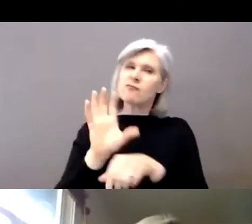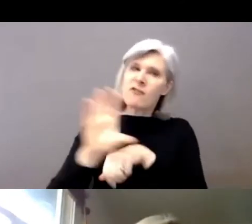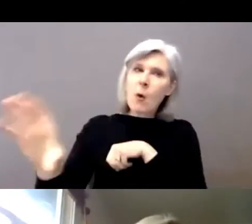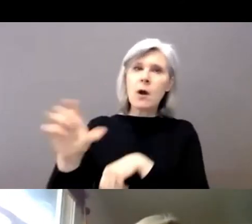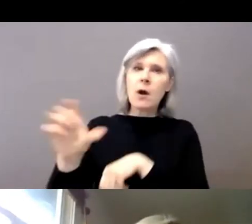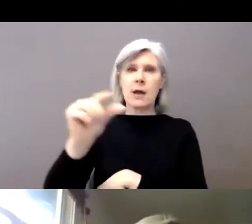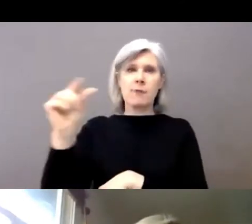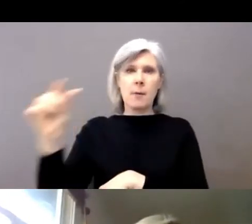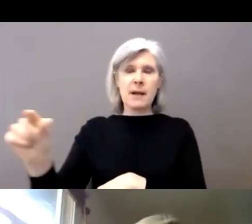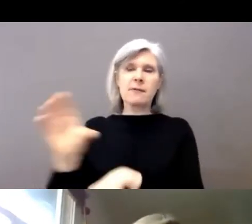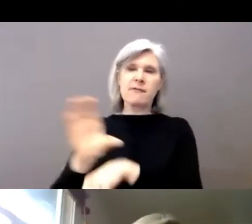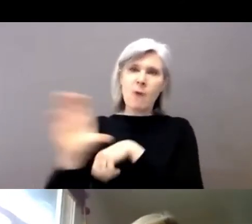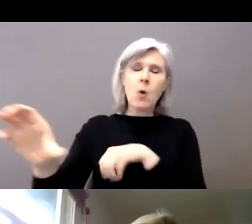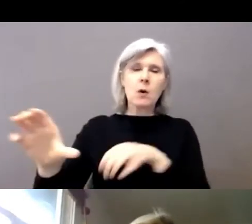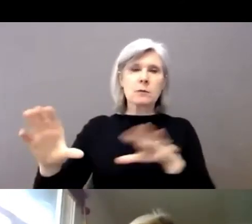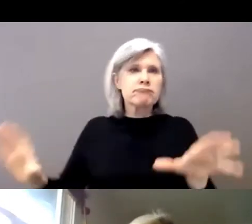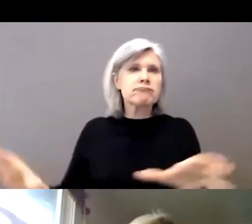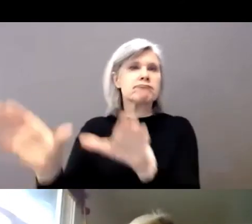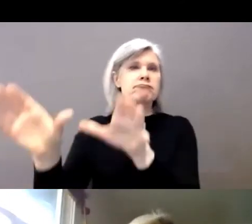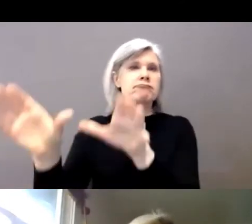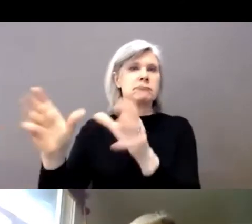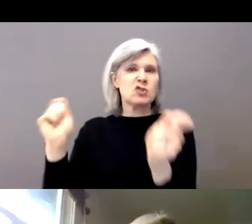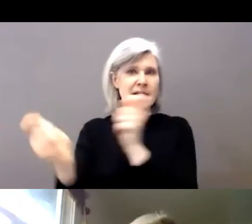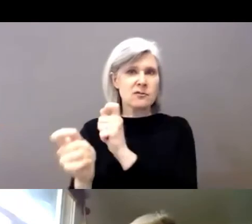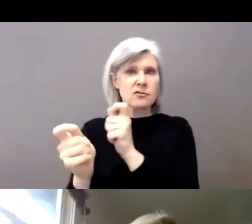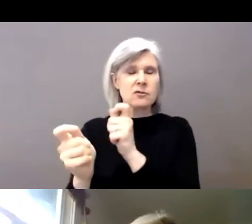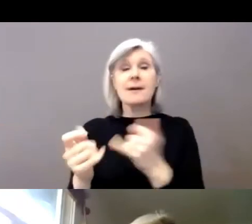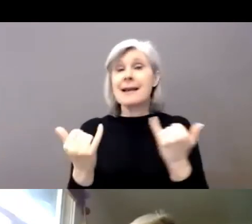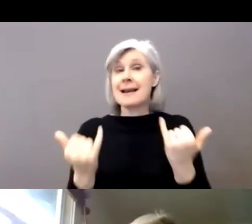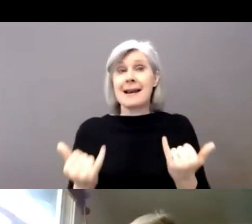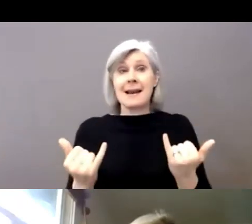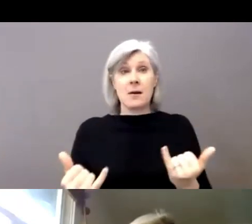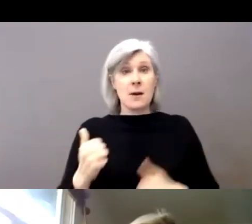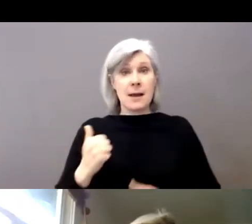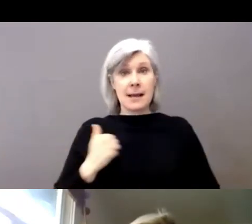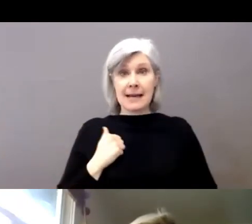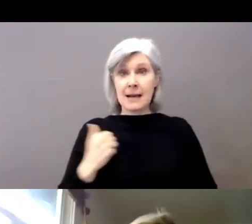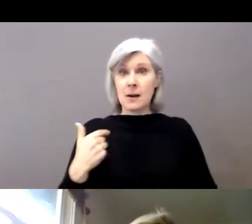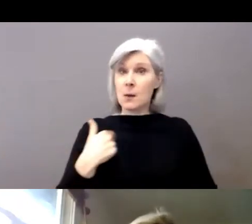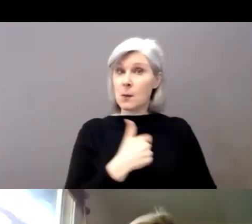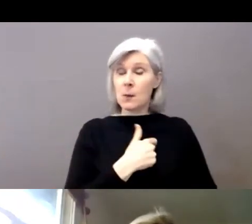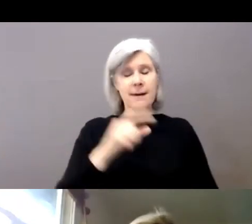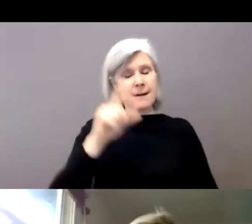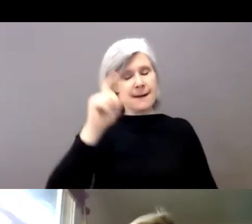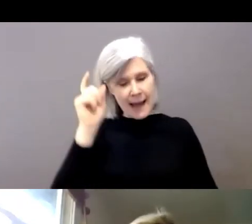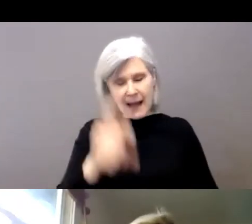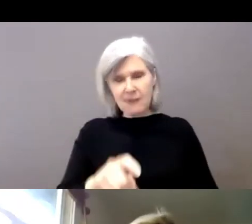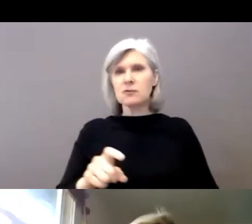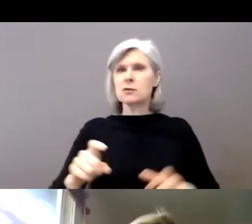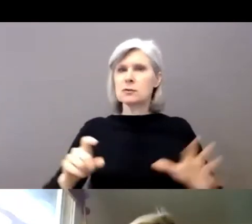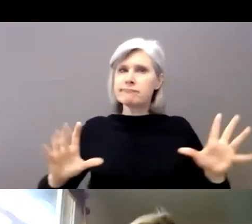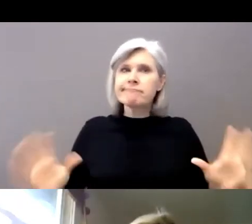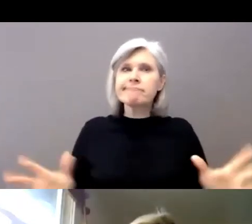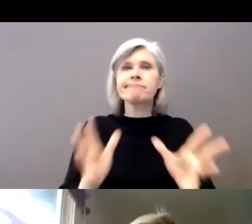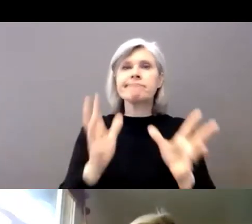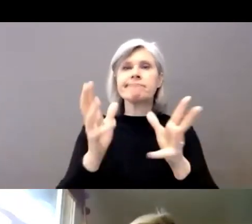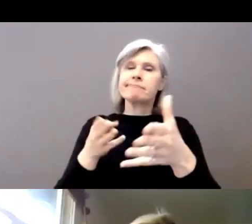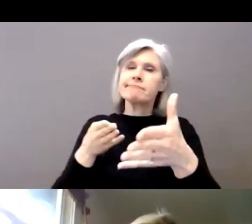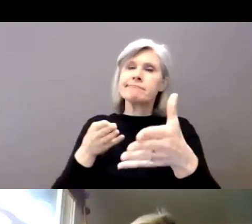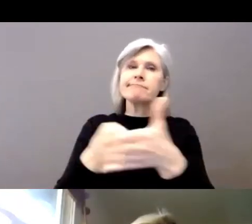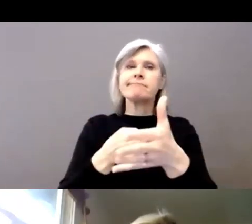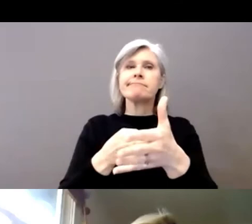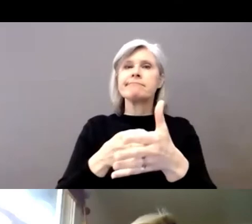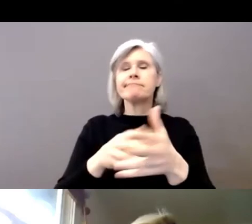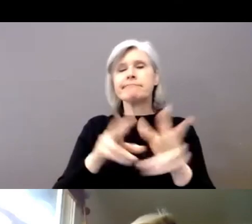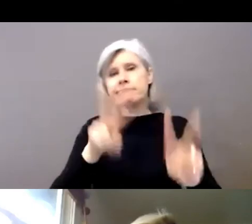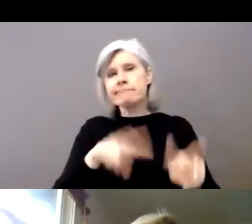addressing ageism. I really believe one of the things we need to do in Canada is really push for an anti-ageism movement, and we need funding from the government for that. And we need to